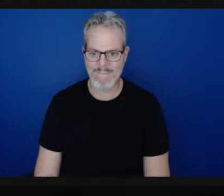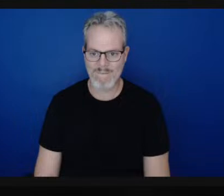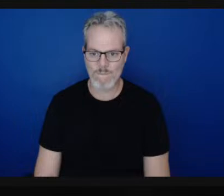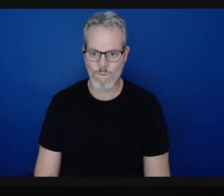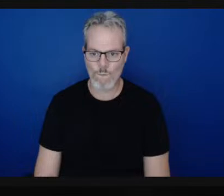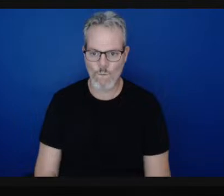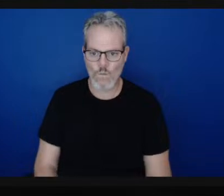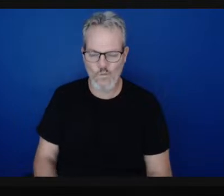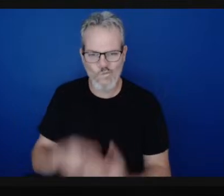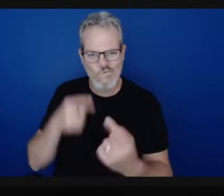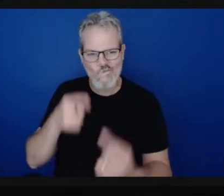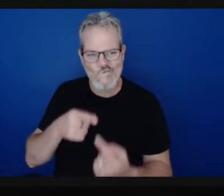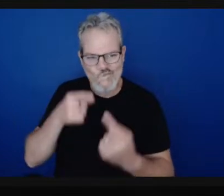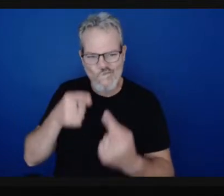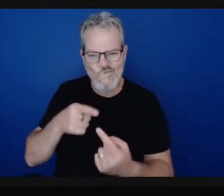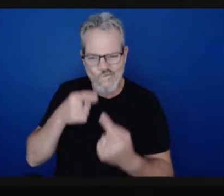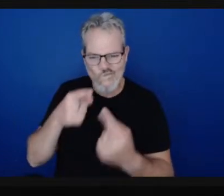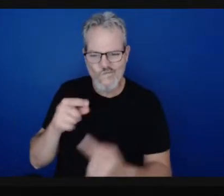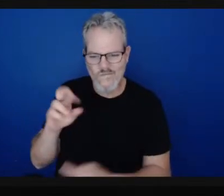reload.